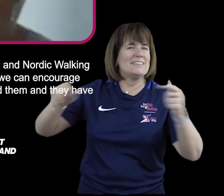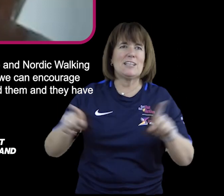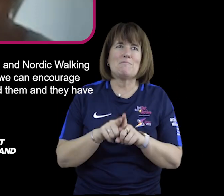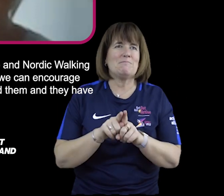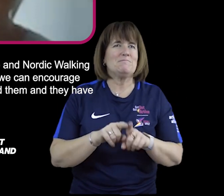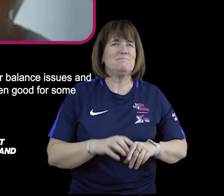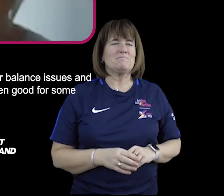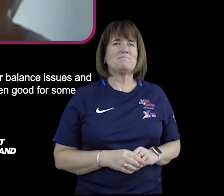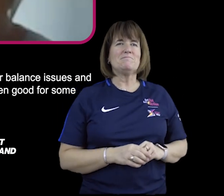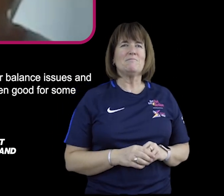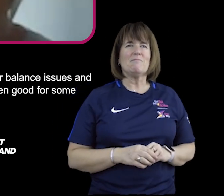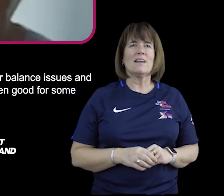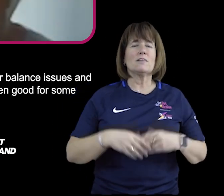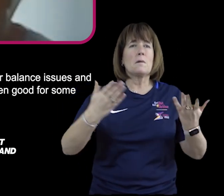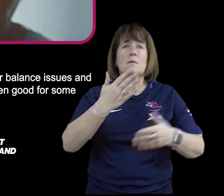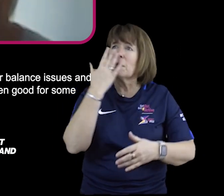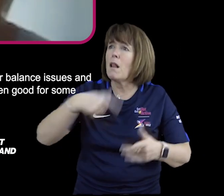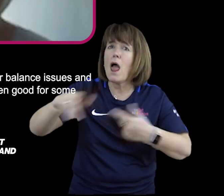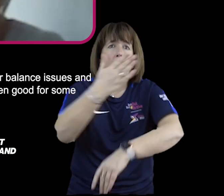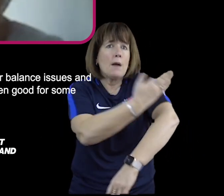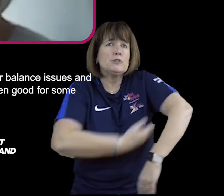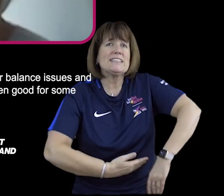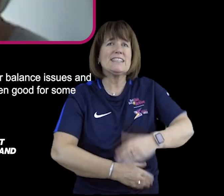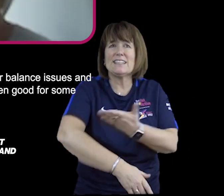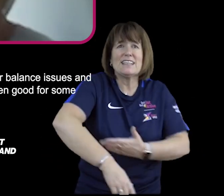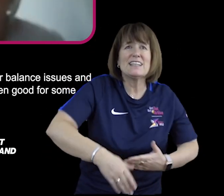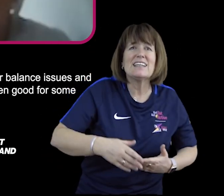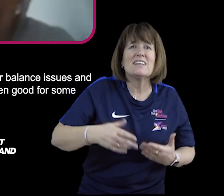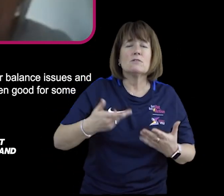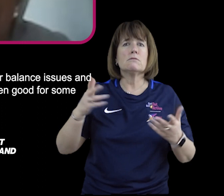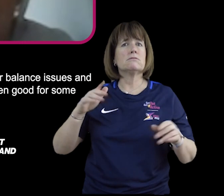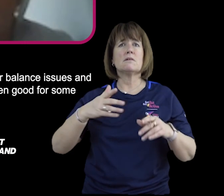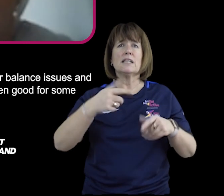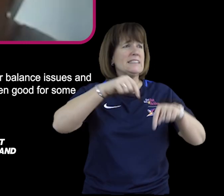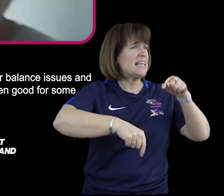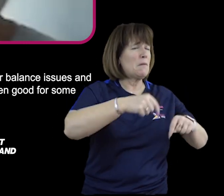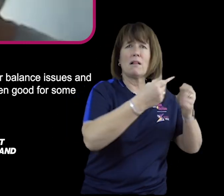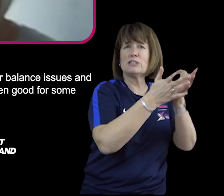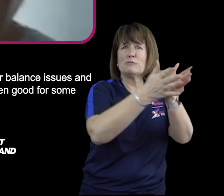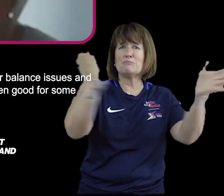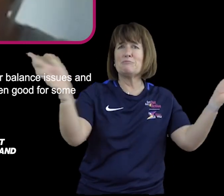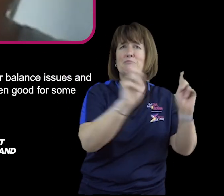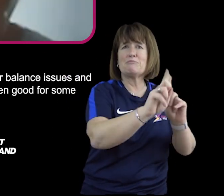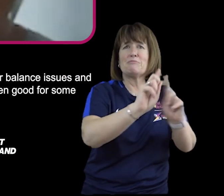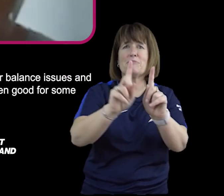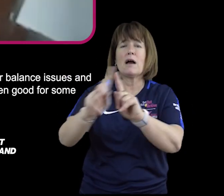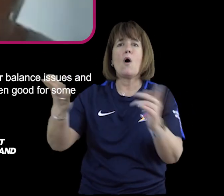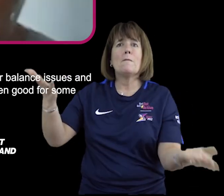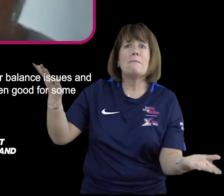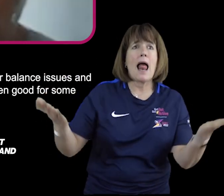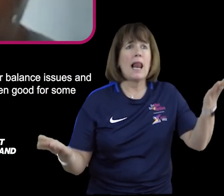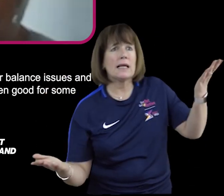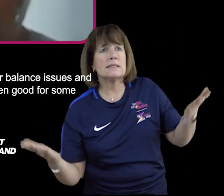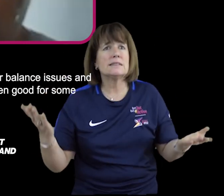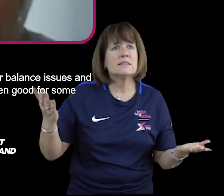And they have done it. And it's not just people with amputees, it's people with all different kinds of disabilities or balance issues and things like that. We do